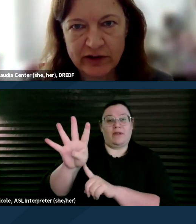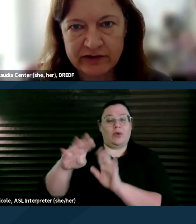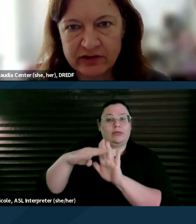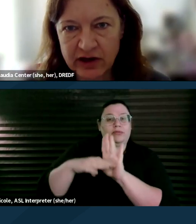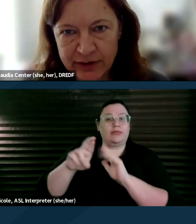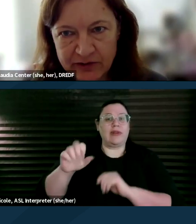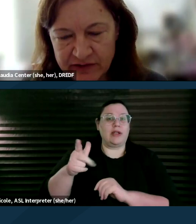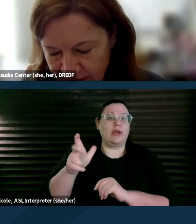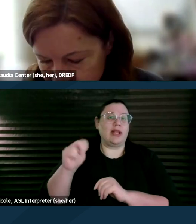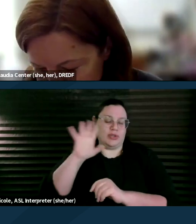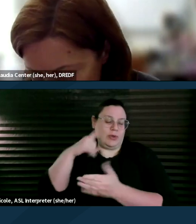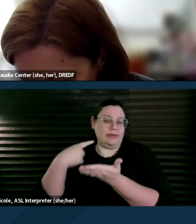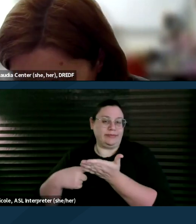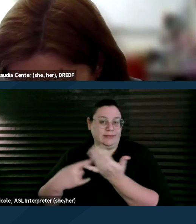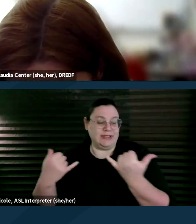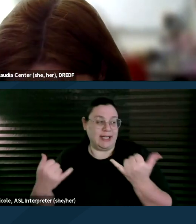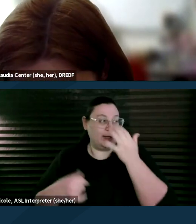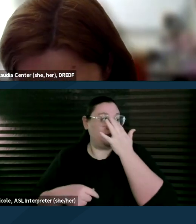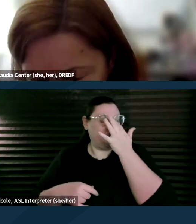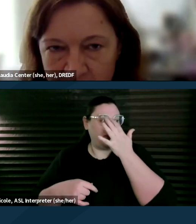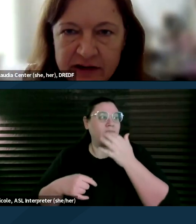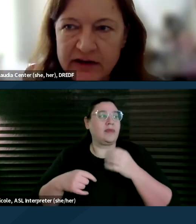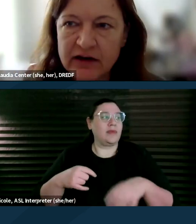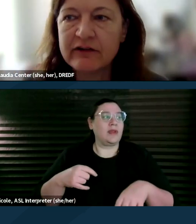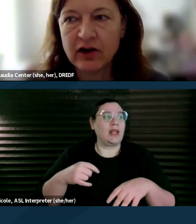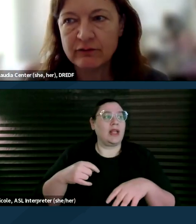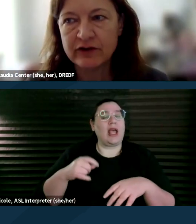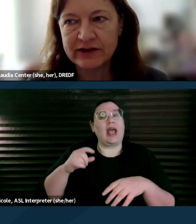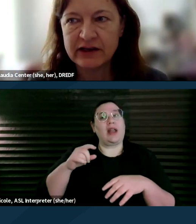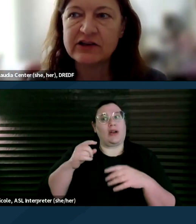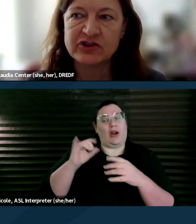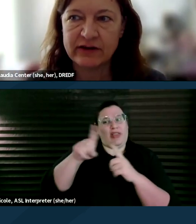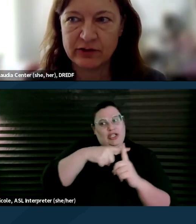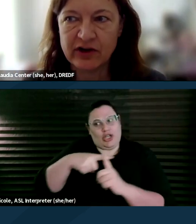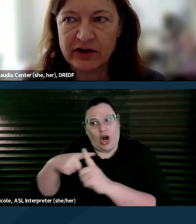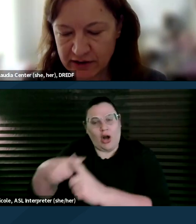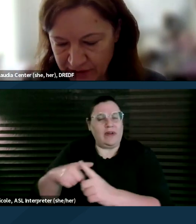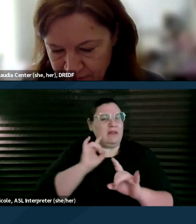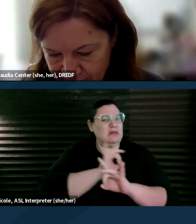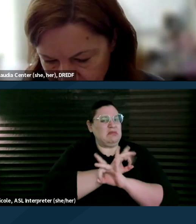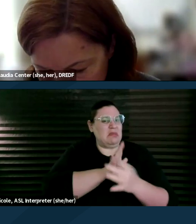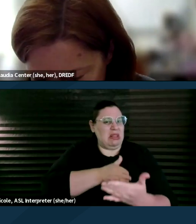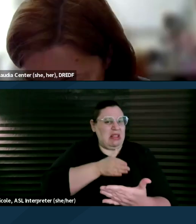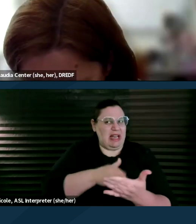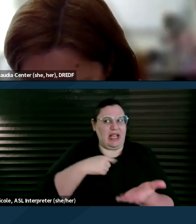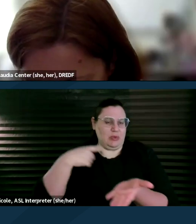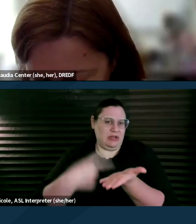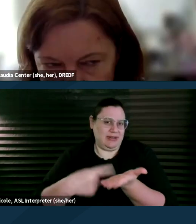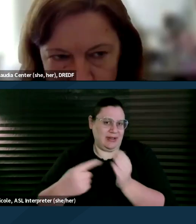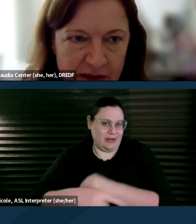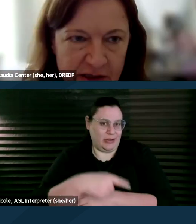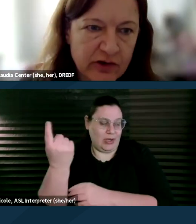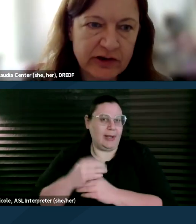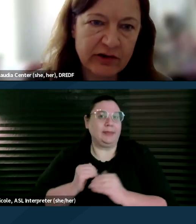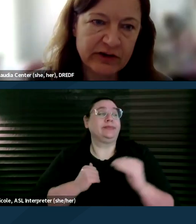that we're going to talk about today, and that are the target of the harmful litigation that we're talking about today.